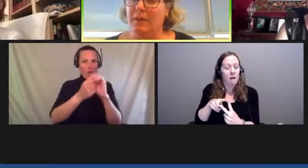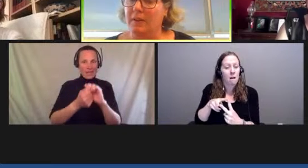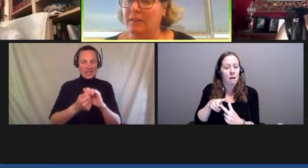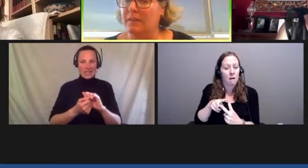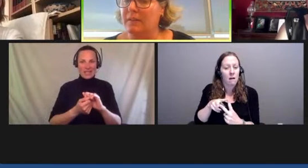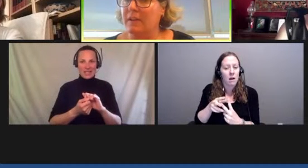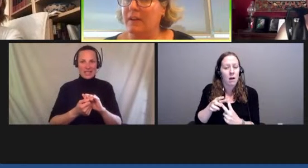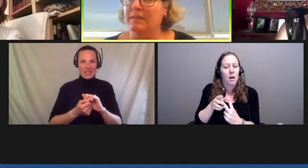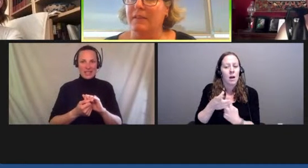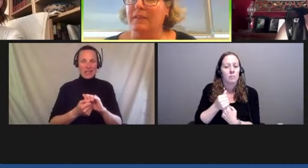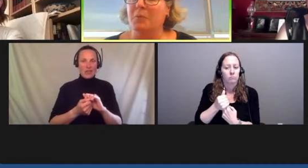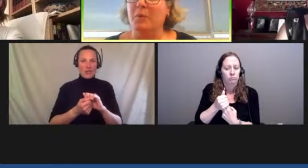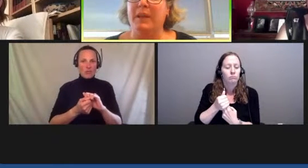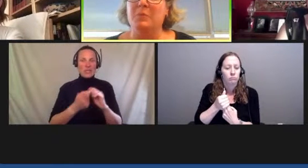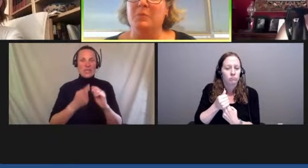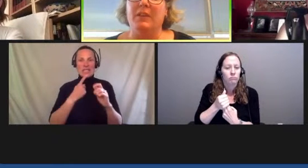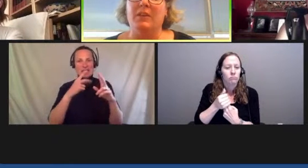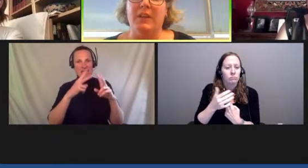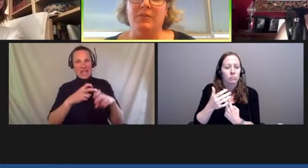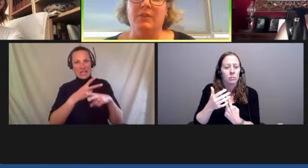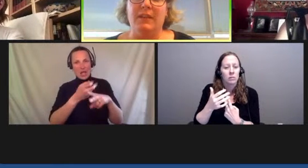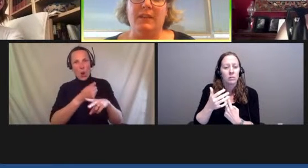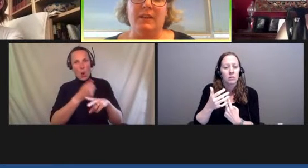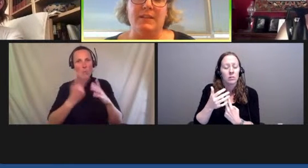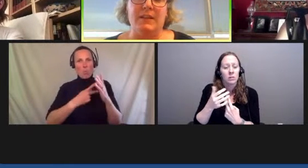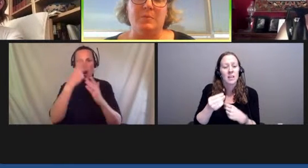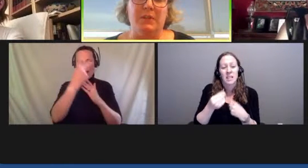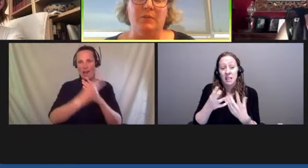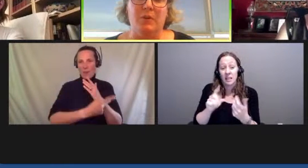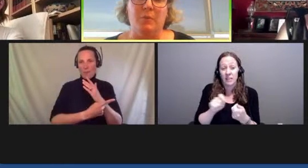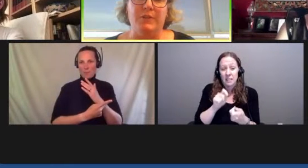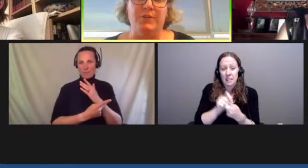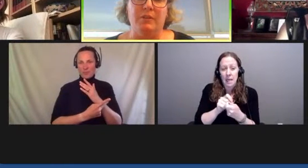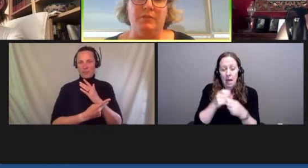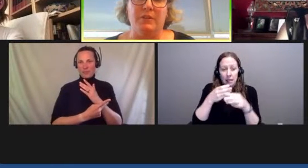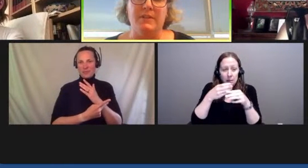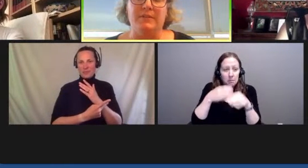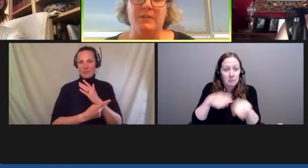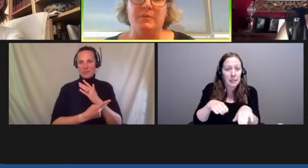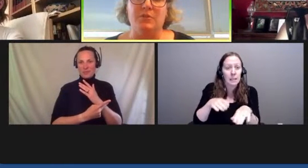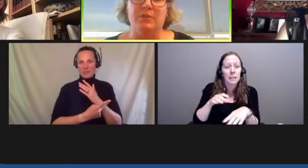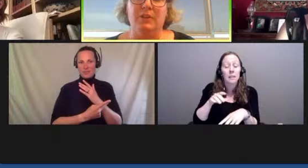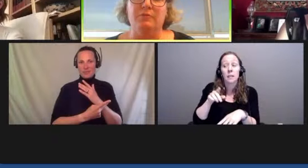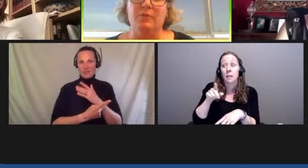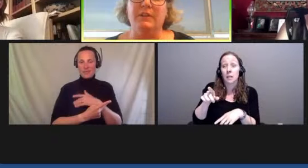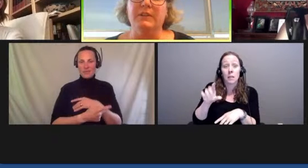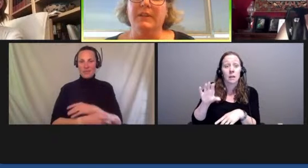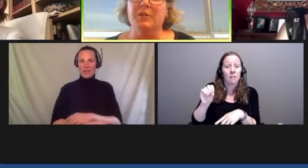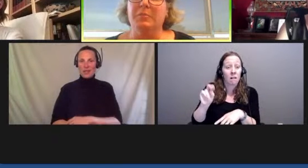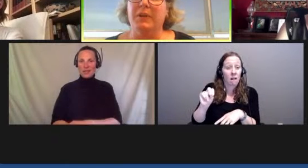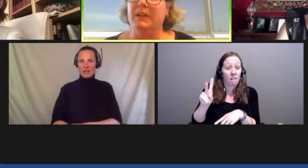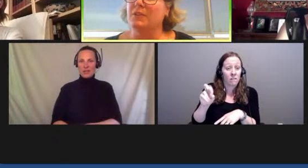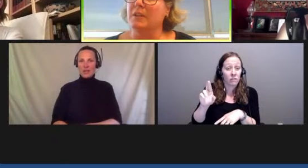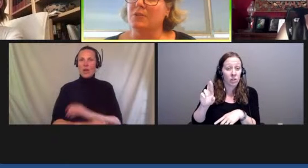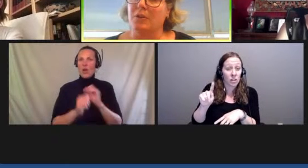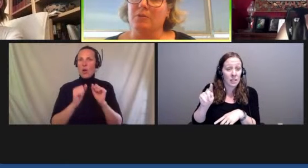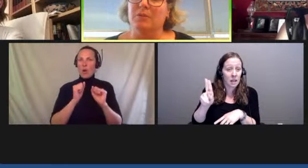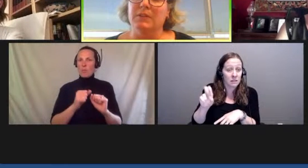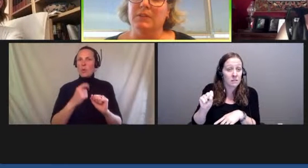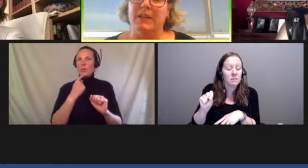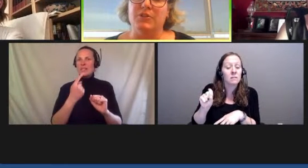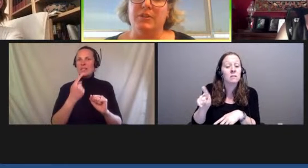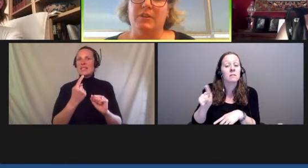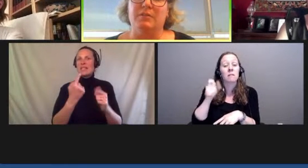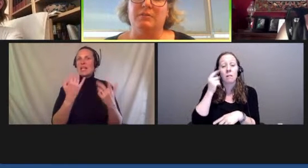So we can though give you the exact split of what went to Convertus if that's what you're looking for. But in